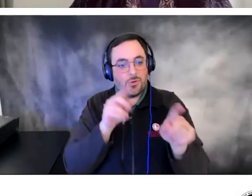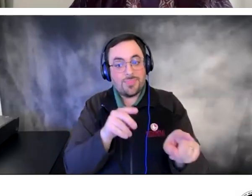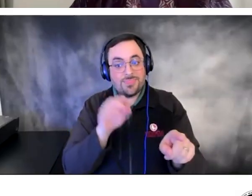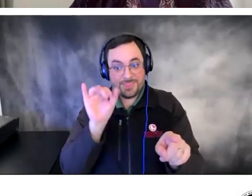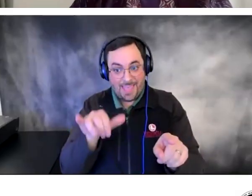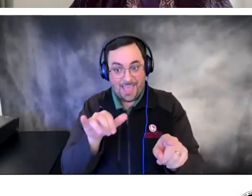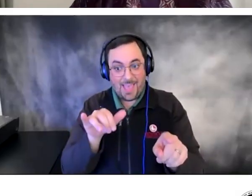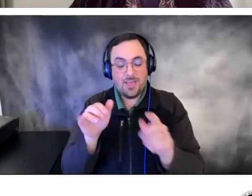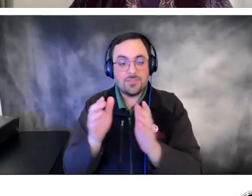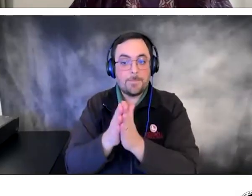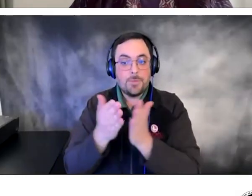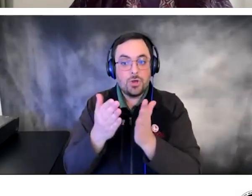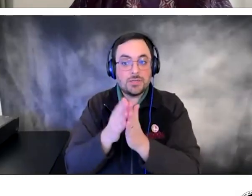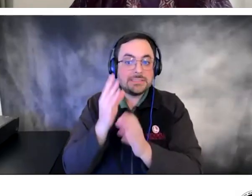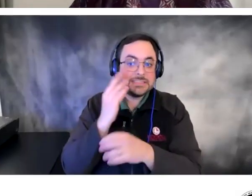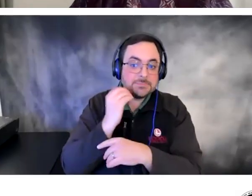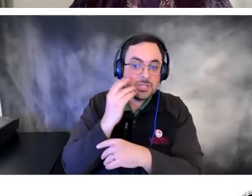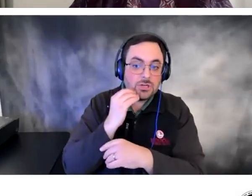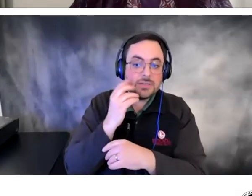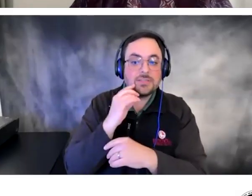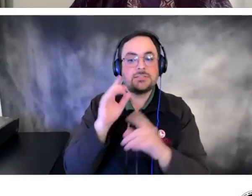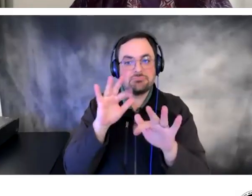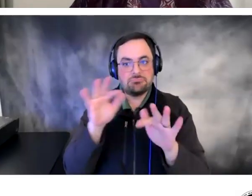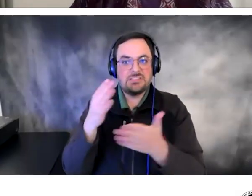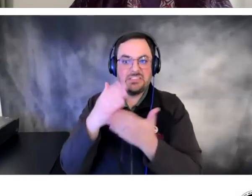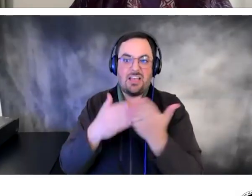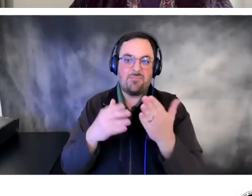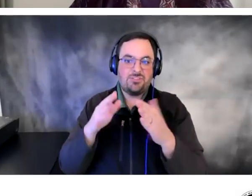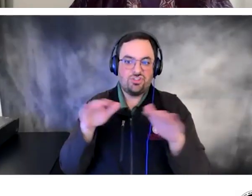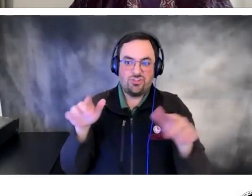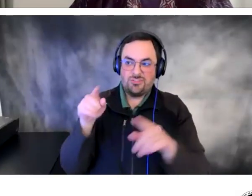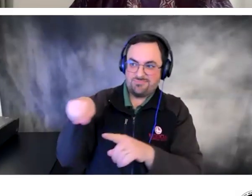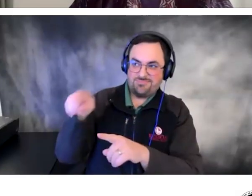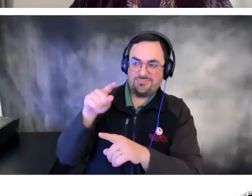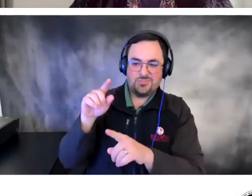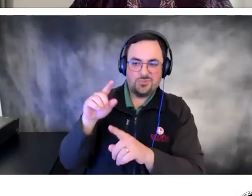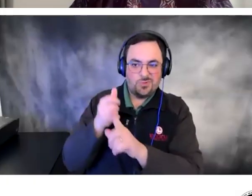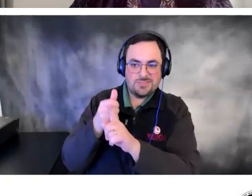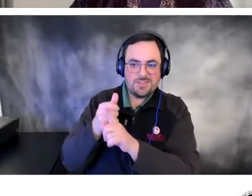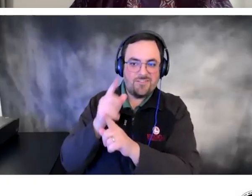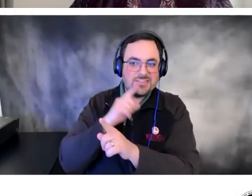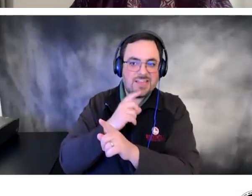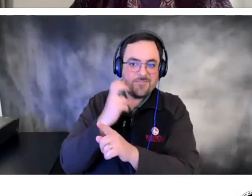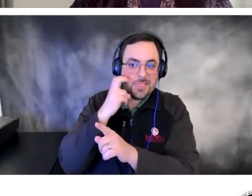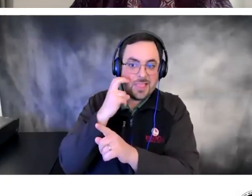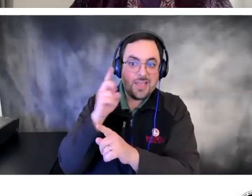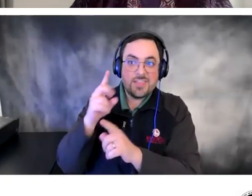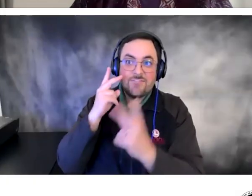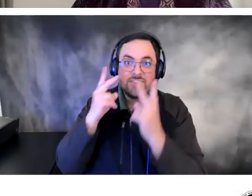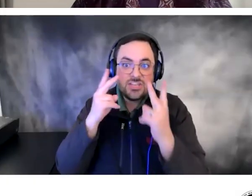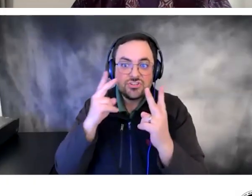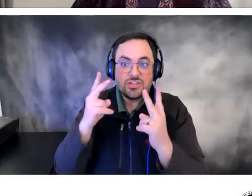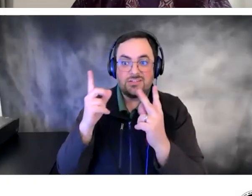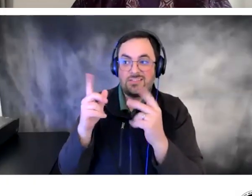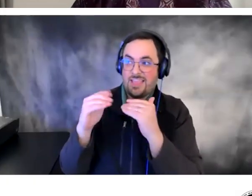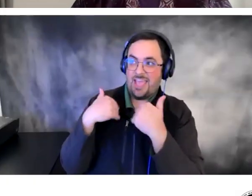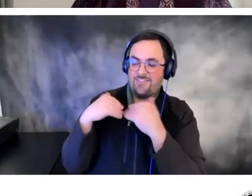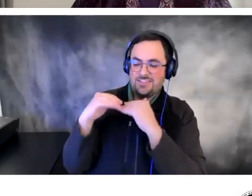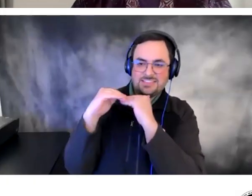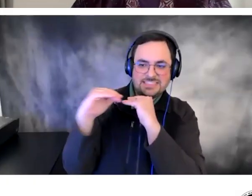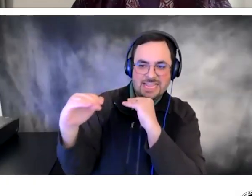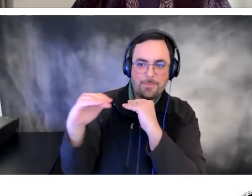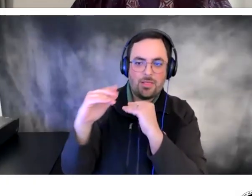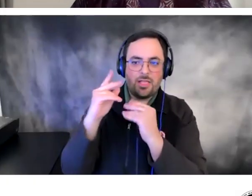books. But remember, some children who are deafblind have sufficient functional vision and